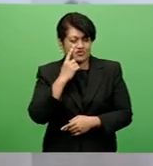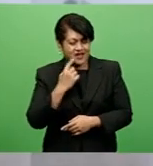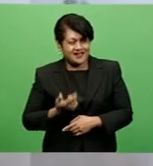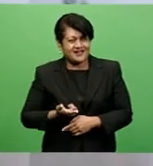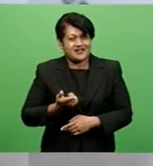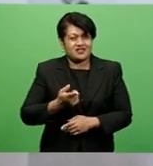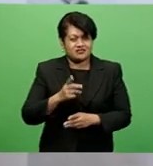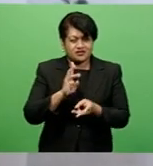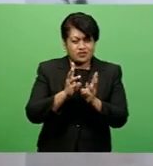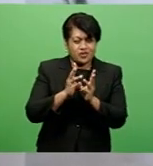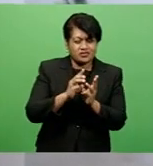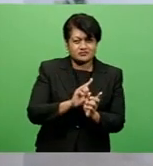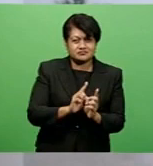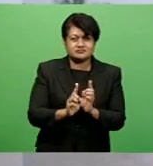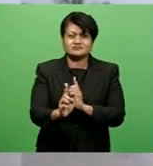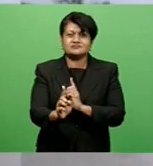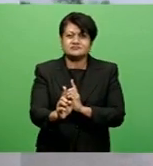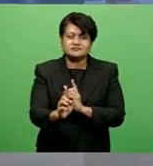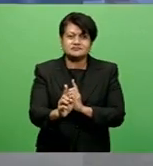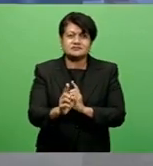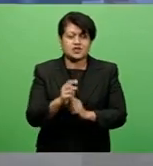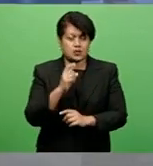we'll recommence after